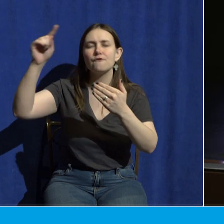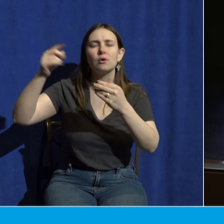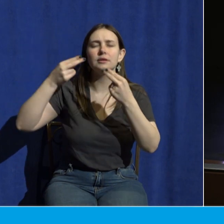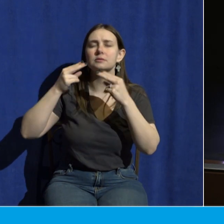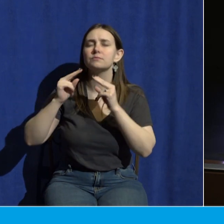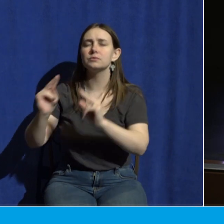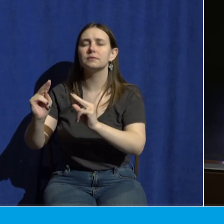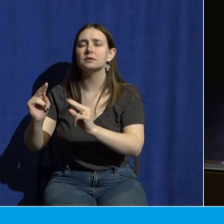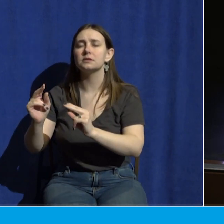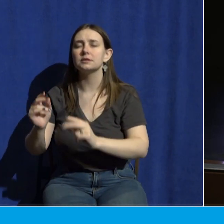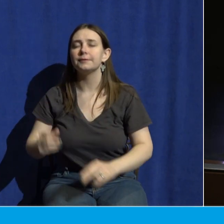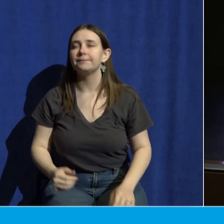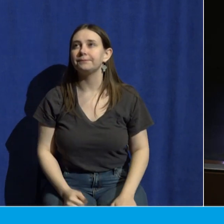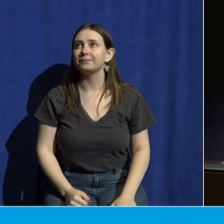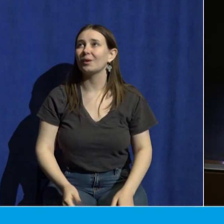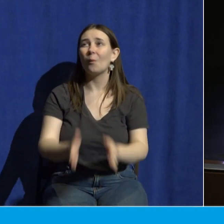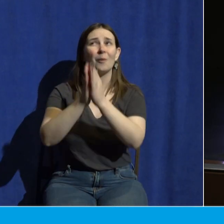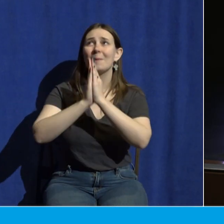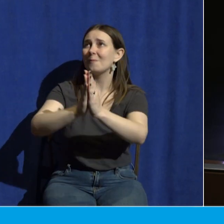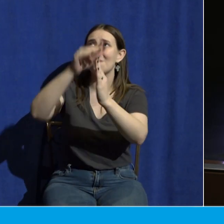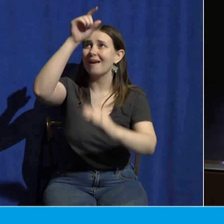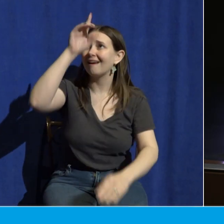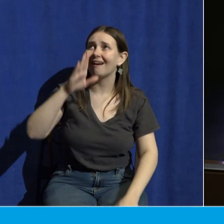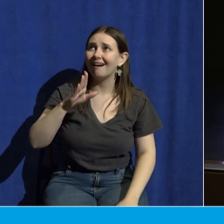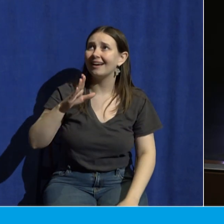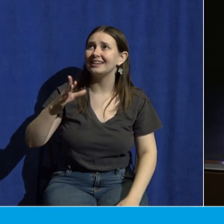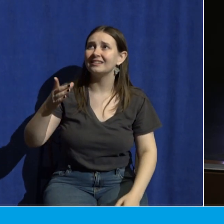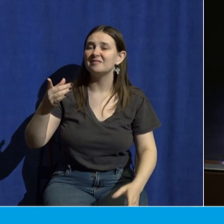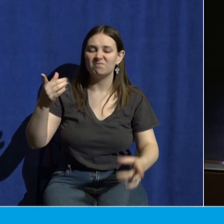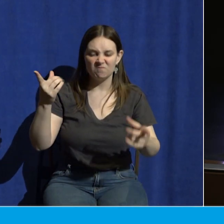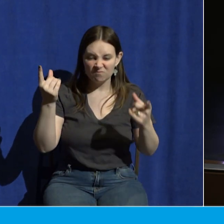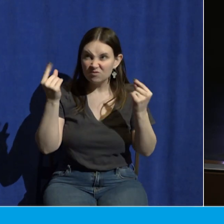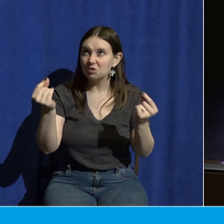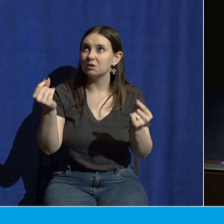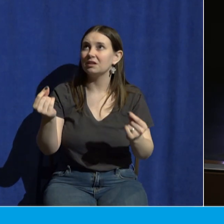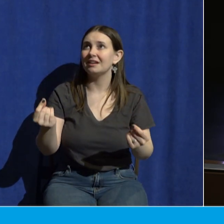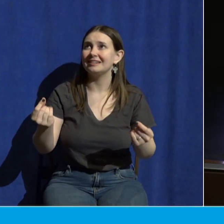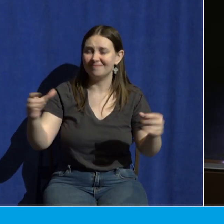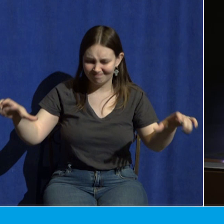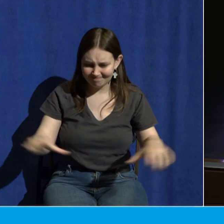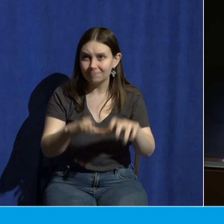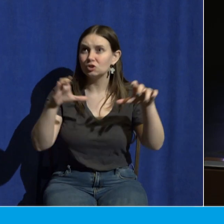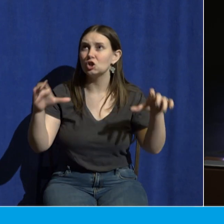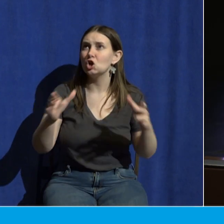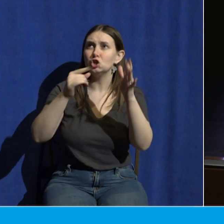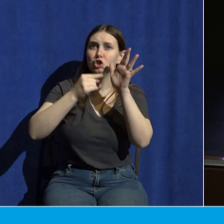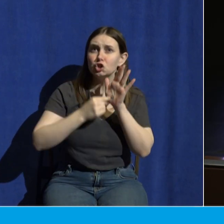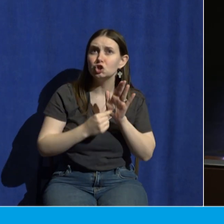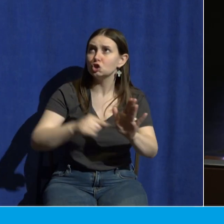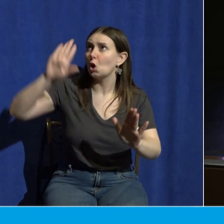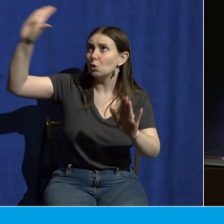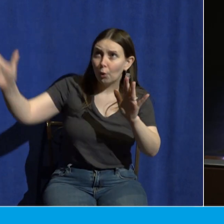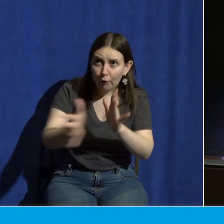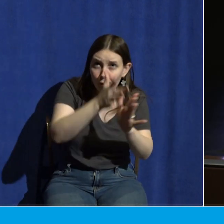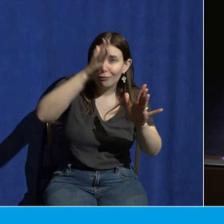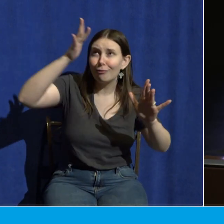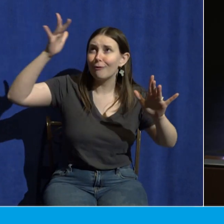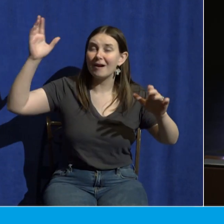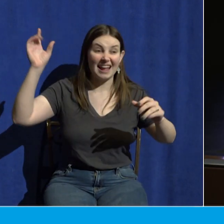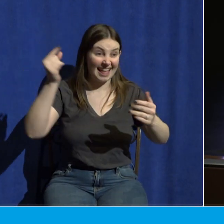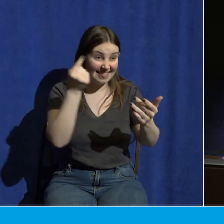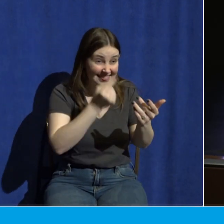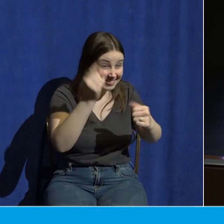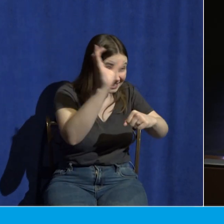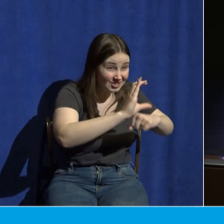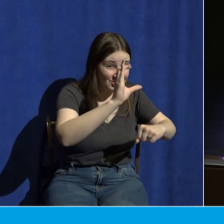We pray, God, do it. Show your glory in this church, in other churches,